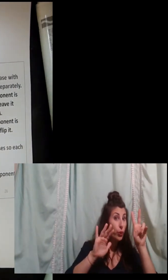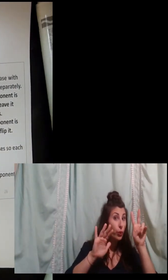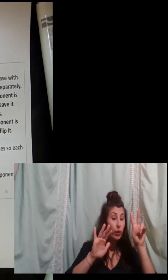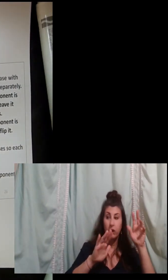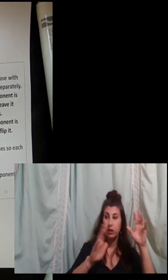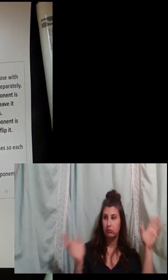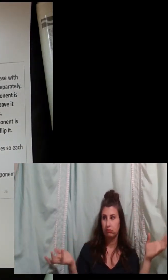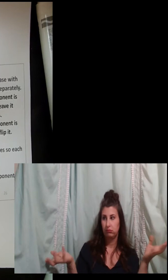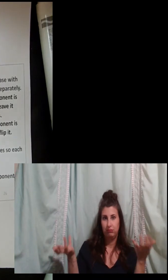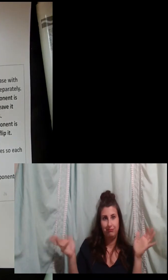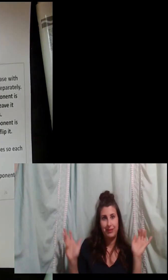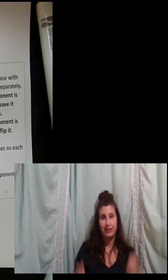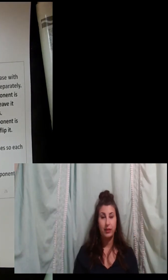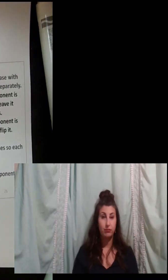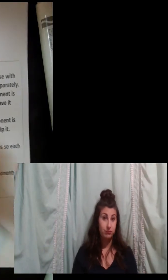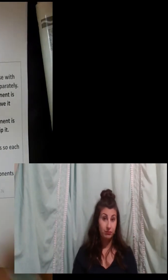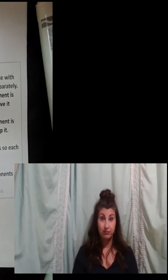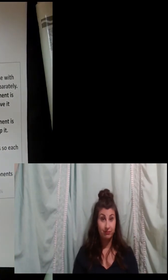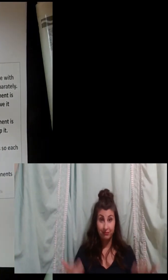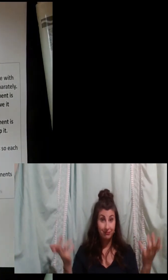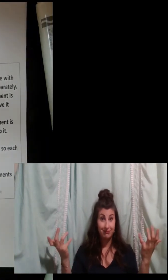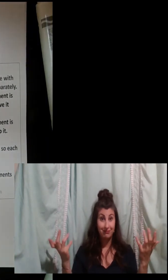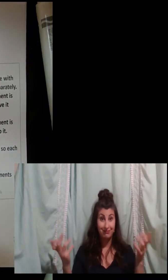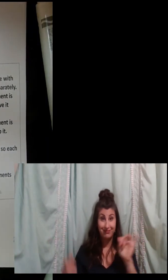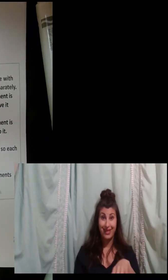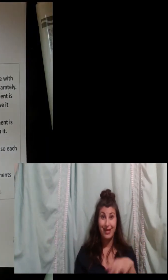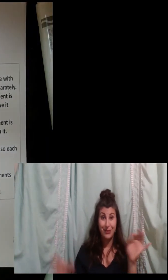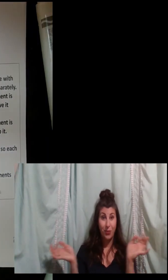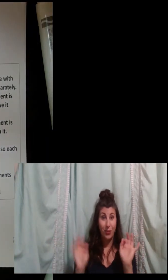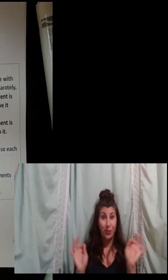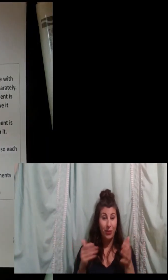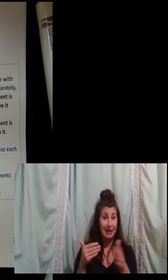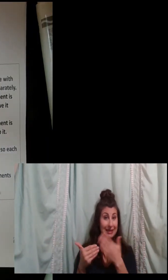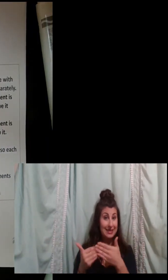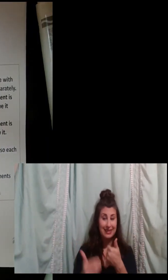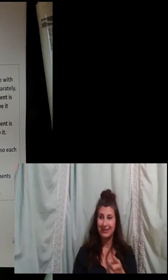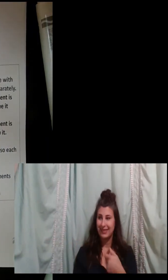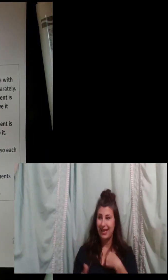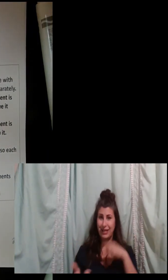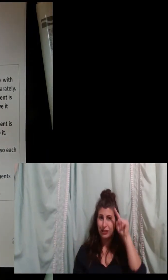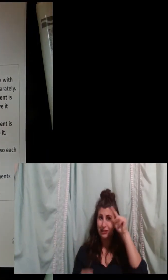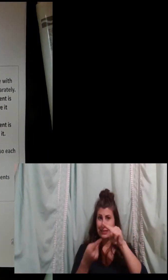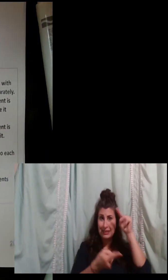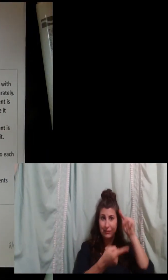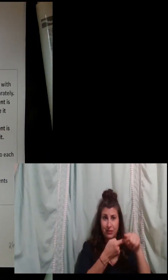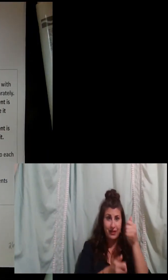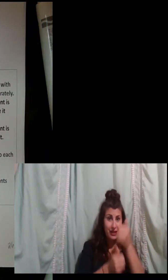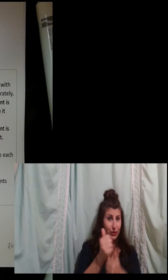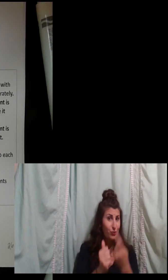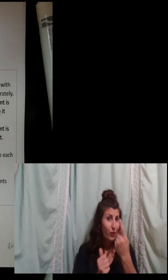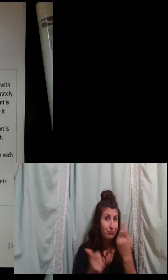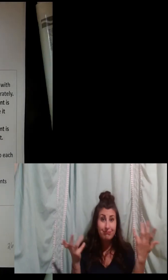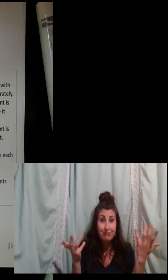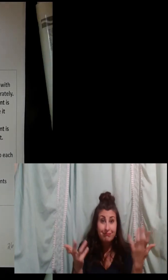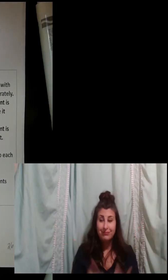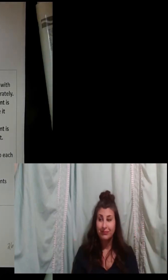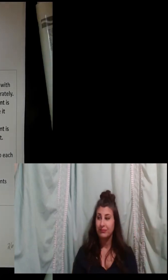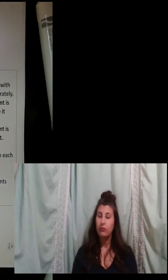equals 2. There we go. That one was pretty simple. I just simplified each